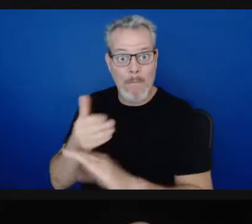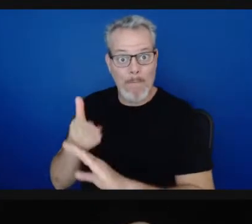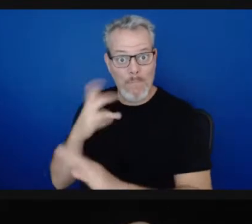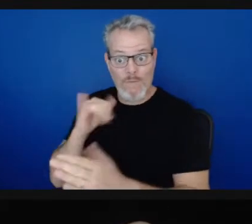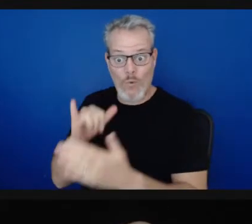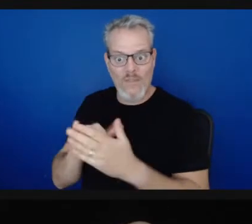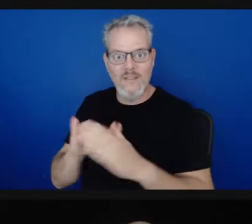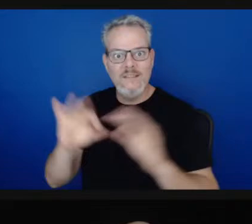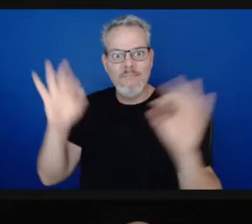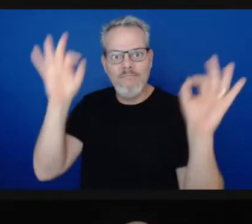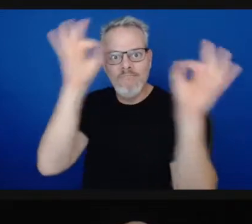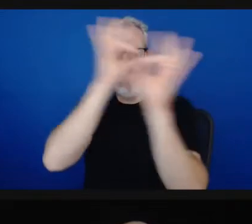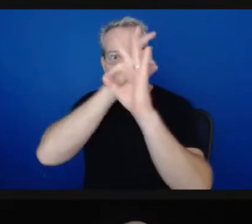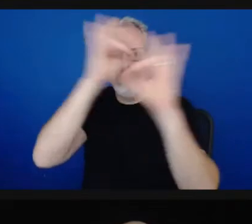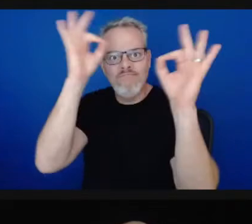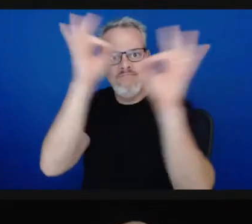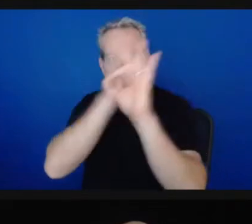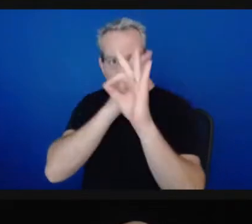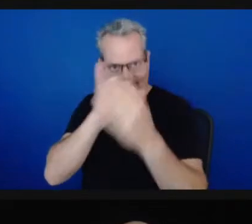knew.